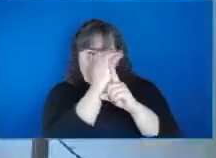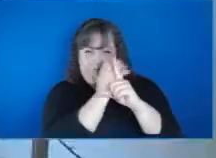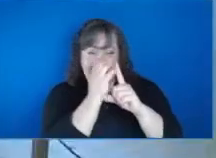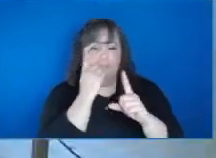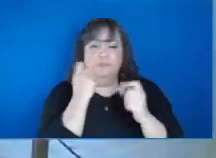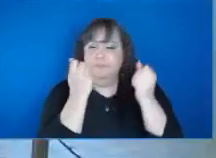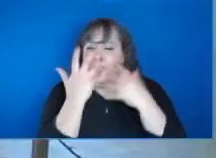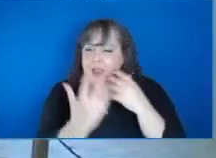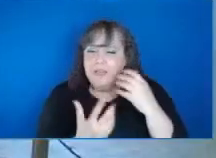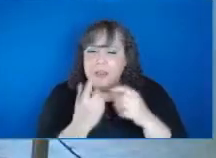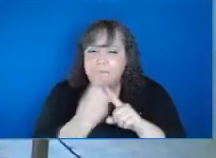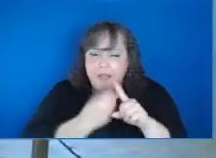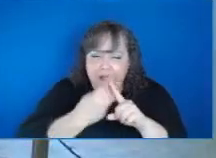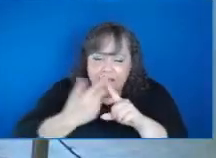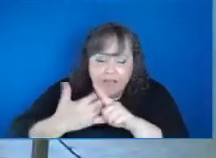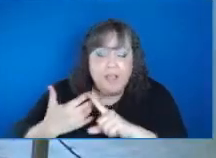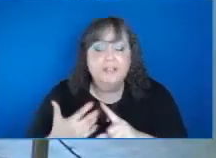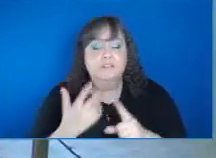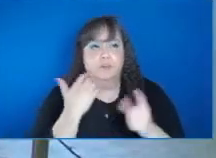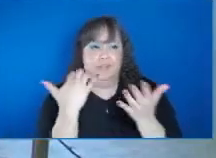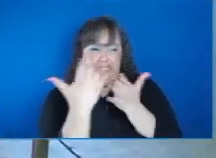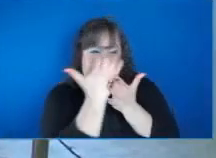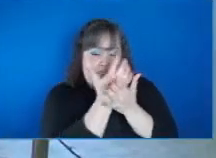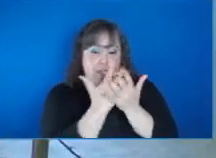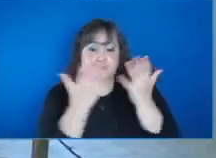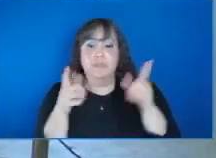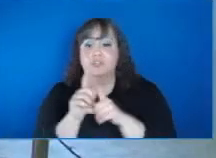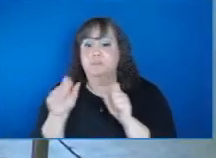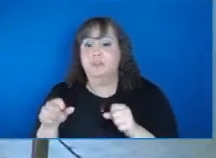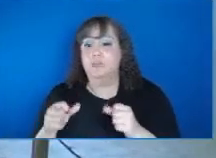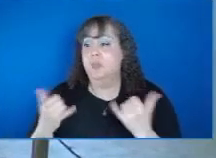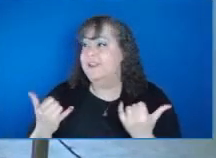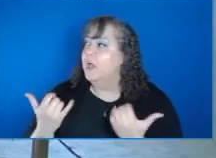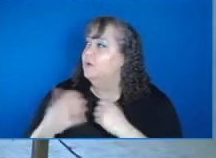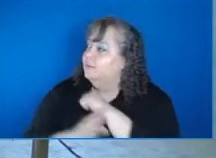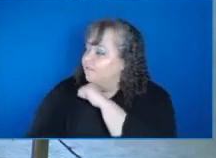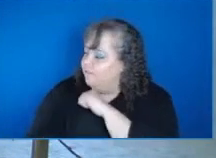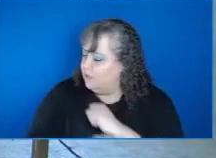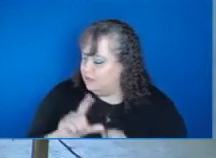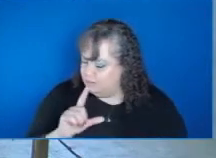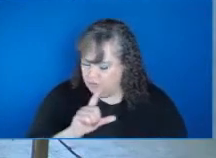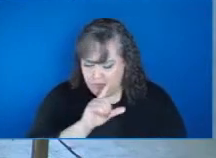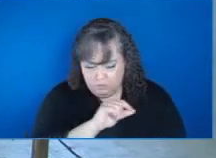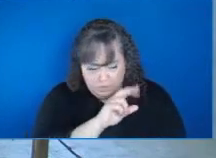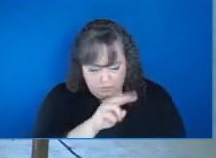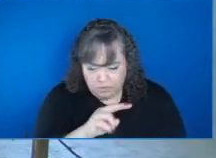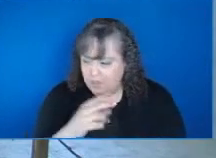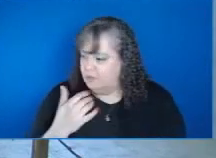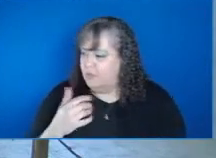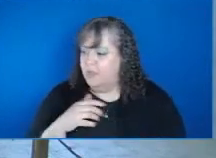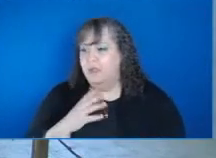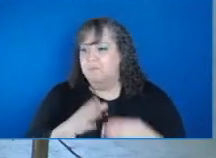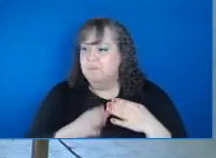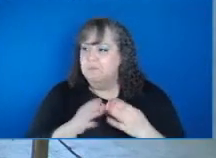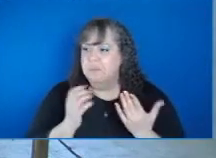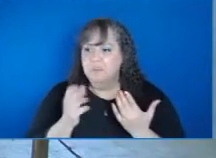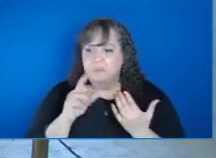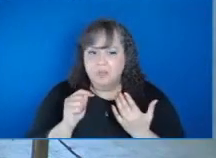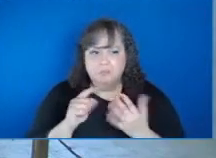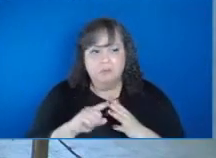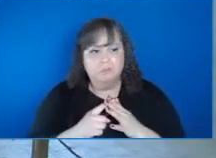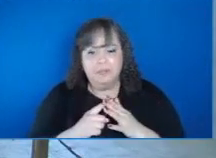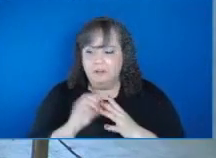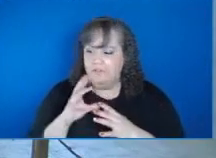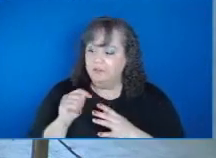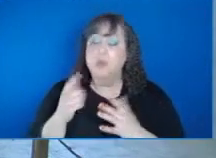this point in the day, it's still fall 2022, late September, early October. But how soon are you going to know when you